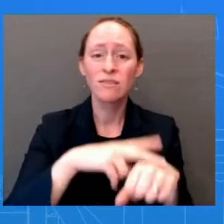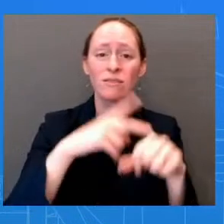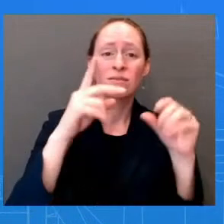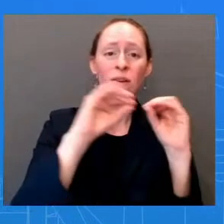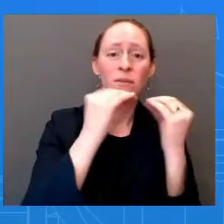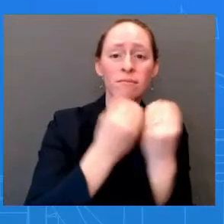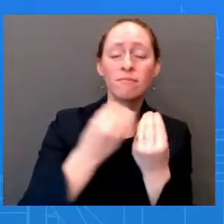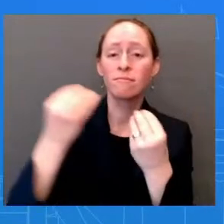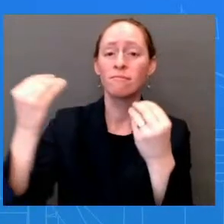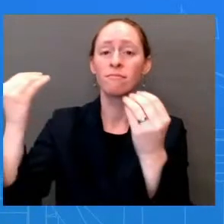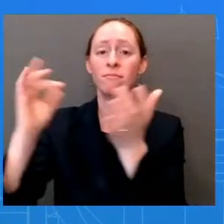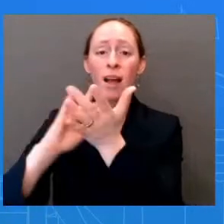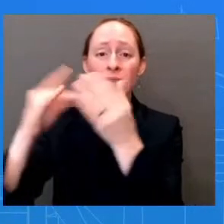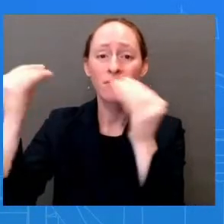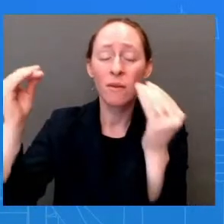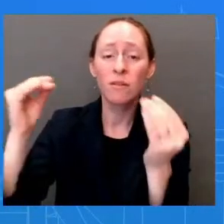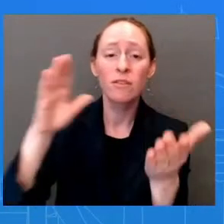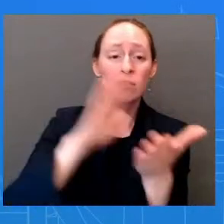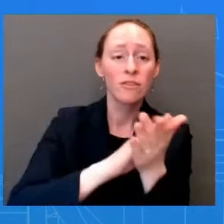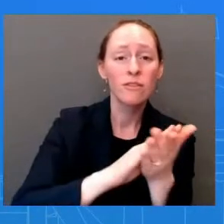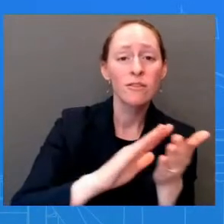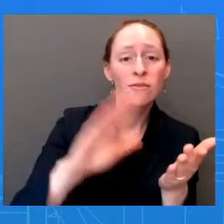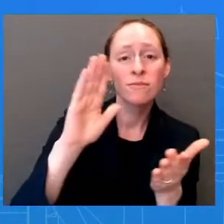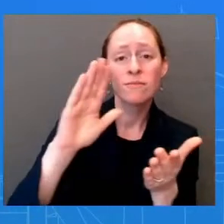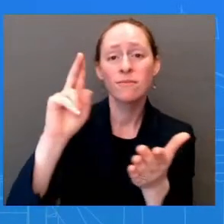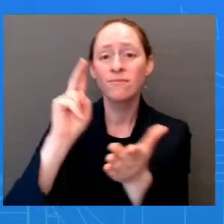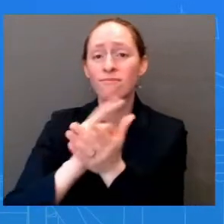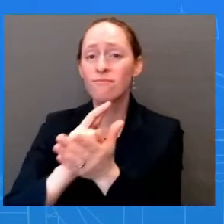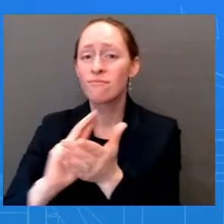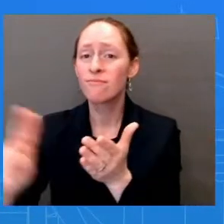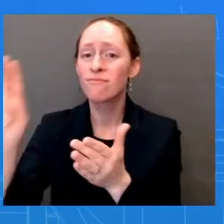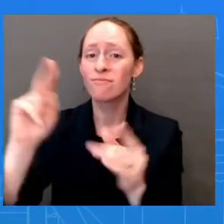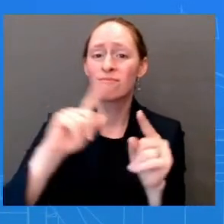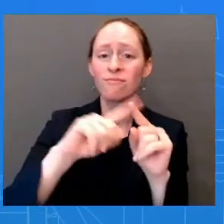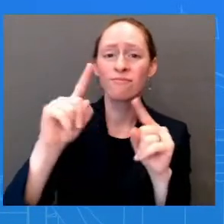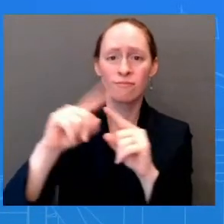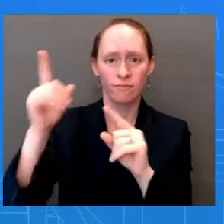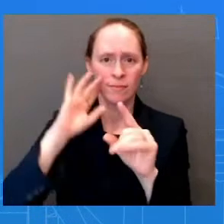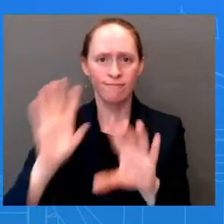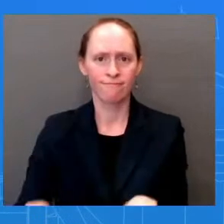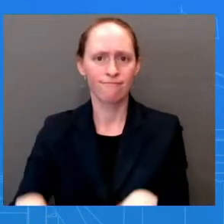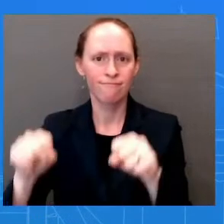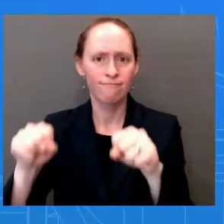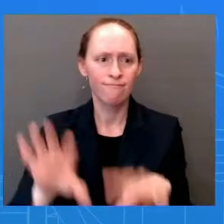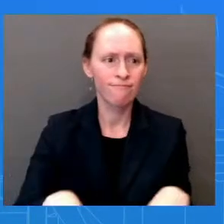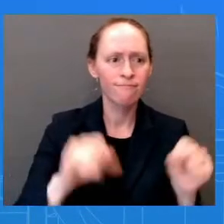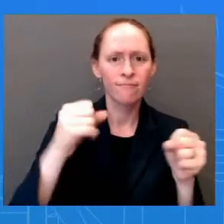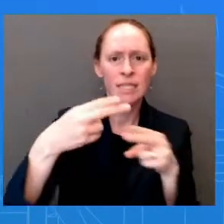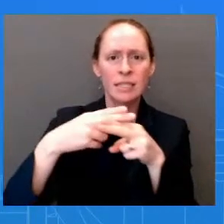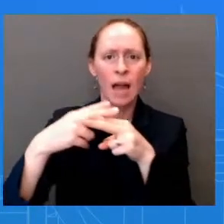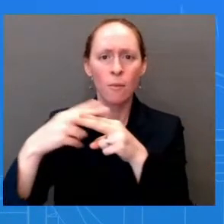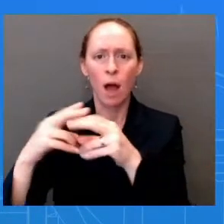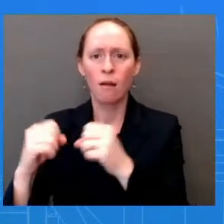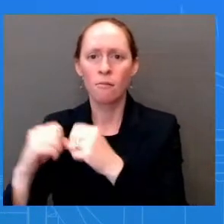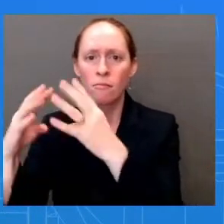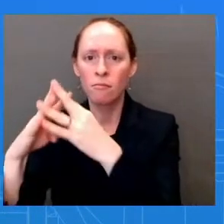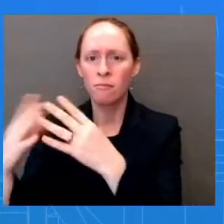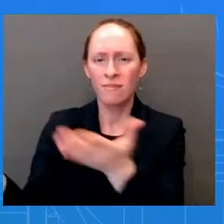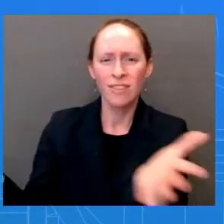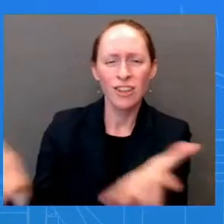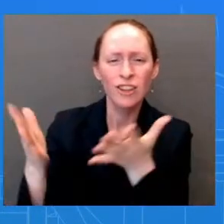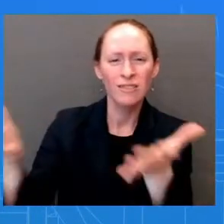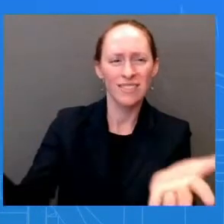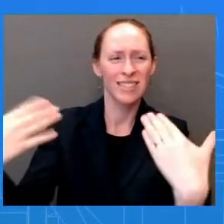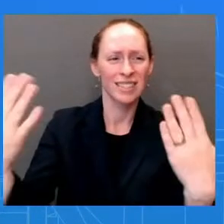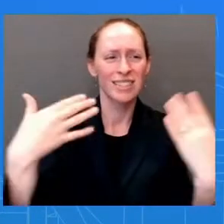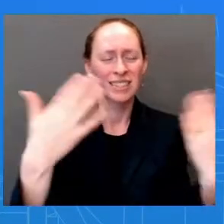hosting clinics. All of this, we think, is going to make a difference. Also, what will make a difference is more paid media efforts